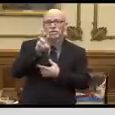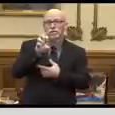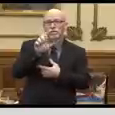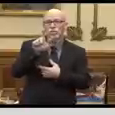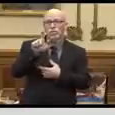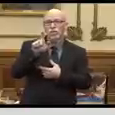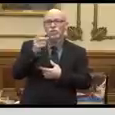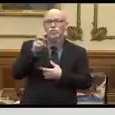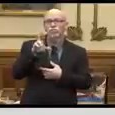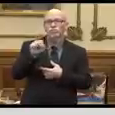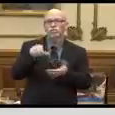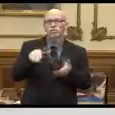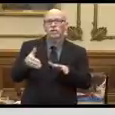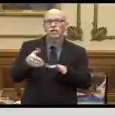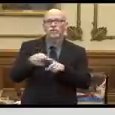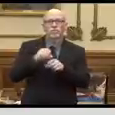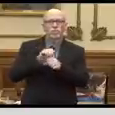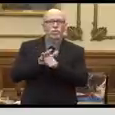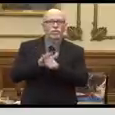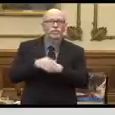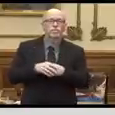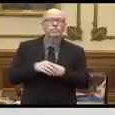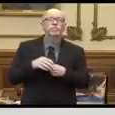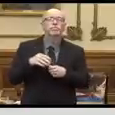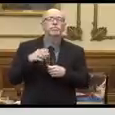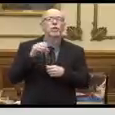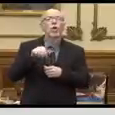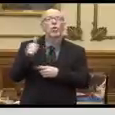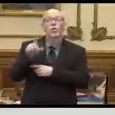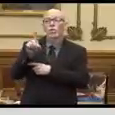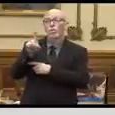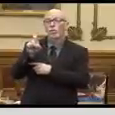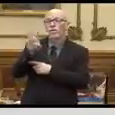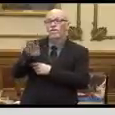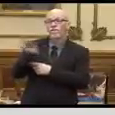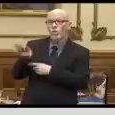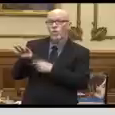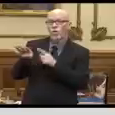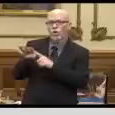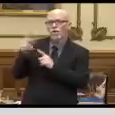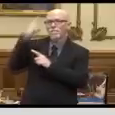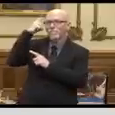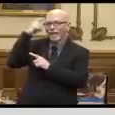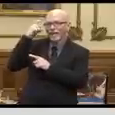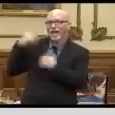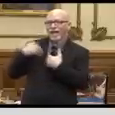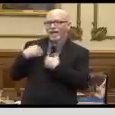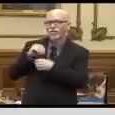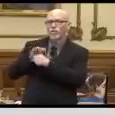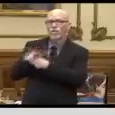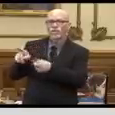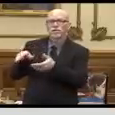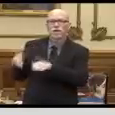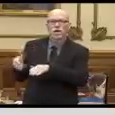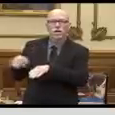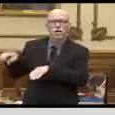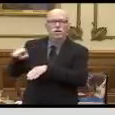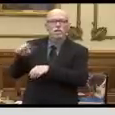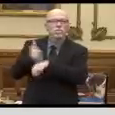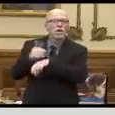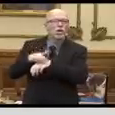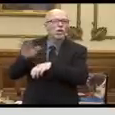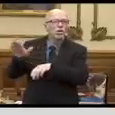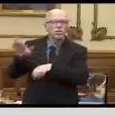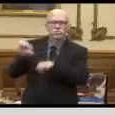1,621 Hoosiers have died of COVID-19, and another 144 are believed to have died from this disease based on their